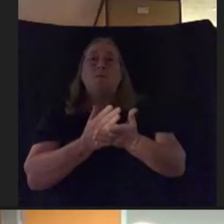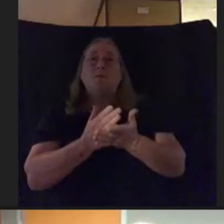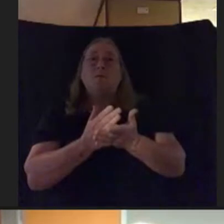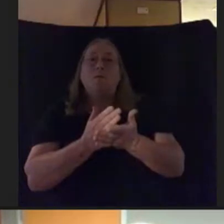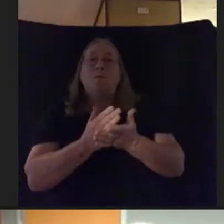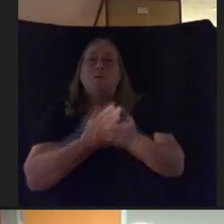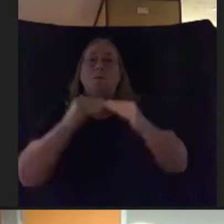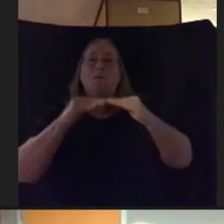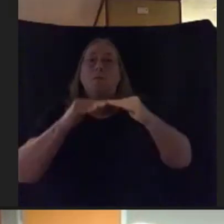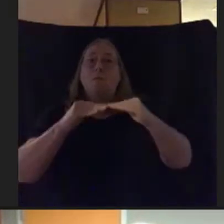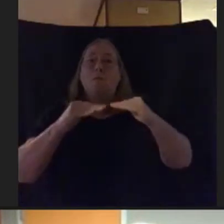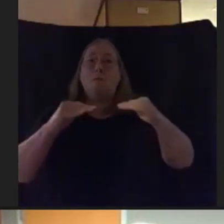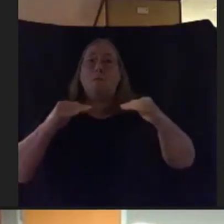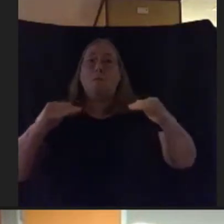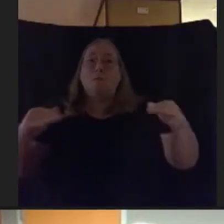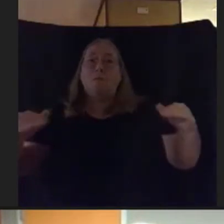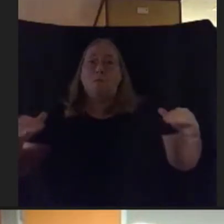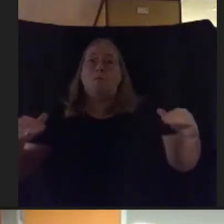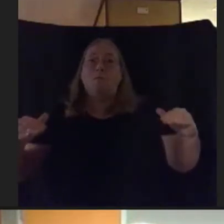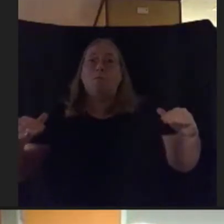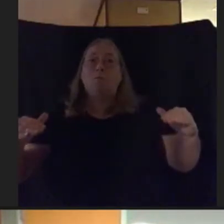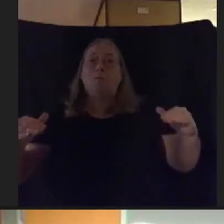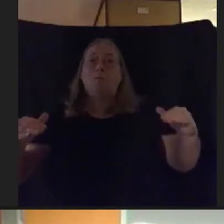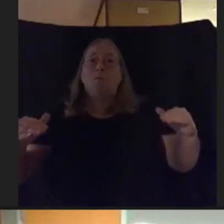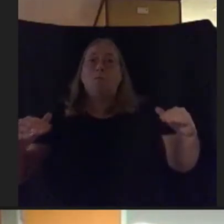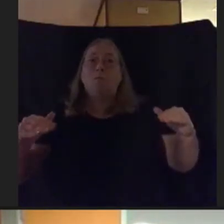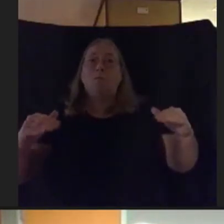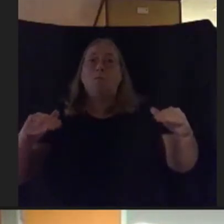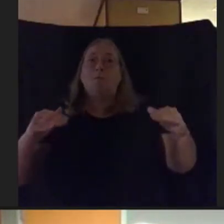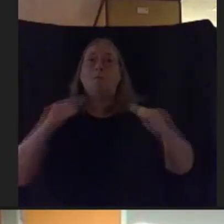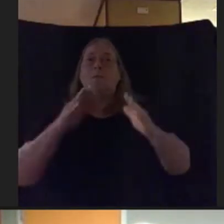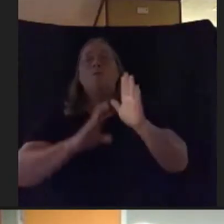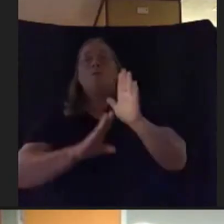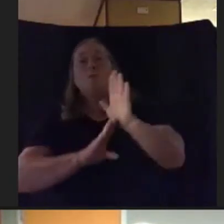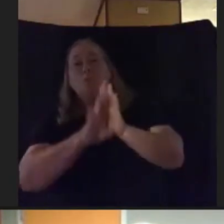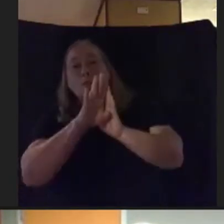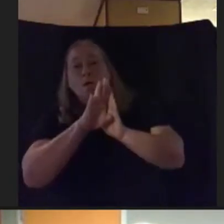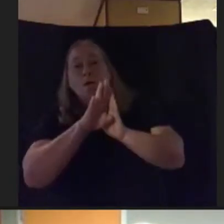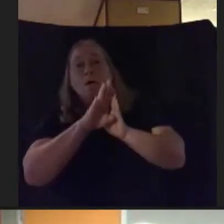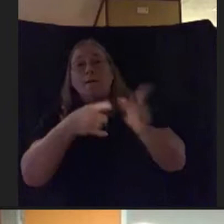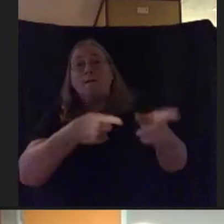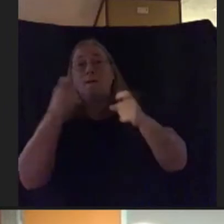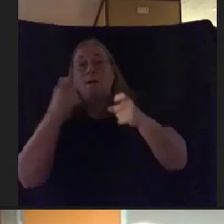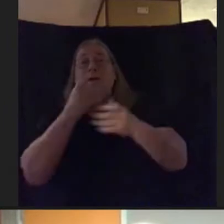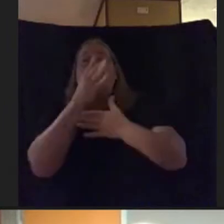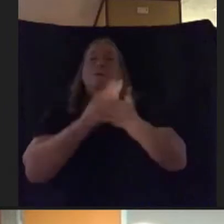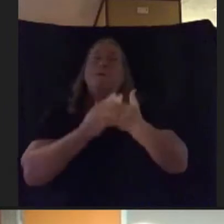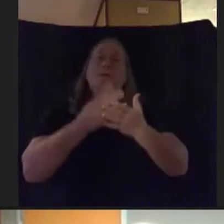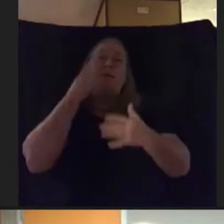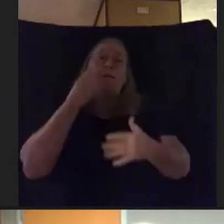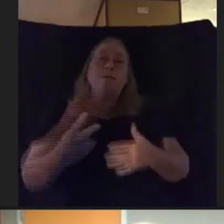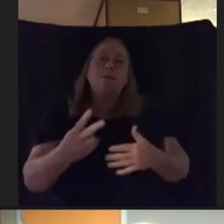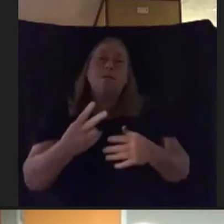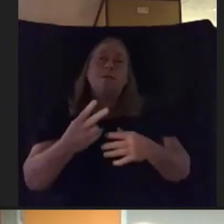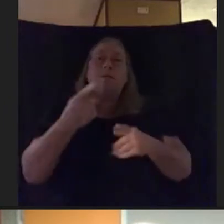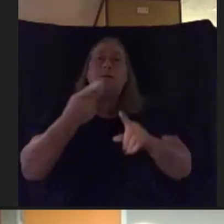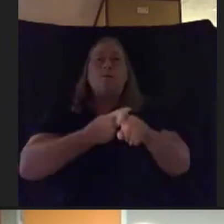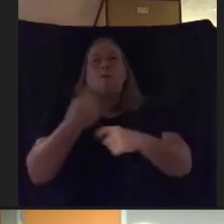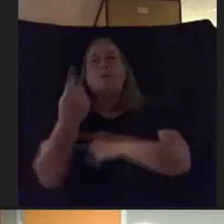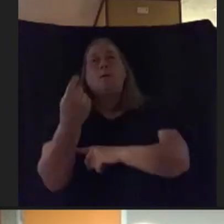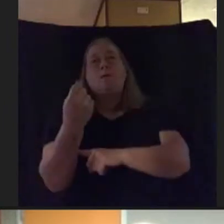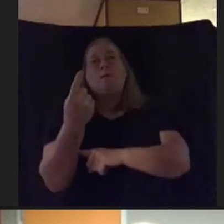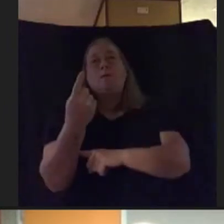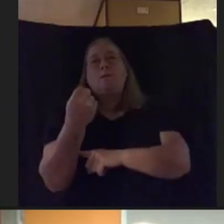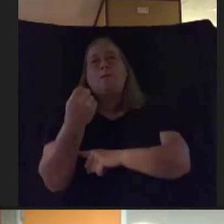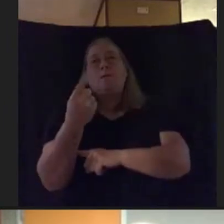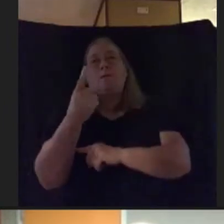flattening of the rapid rise in the number of cases that we've seen so far at the end of last year going into the early part